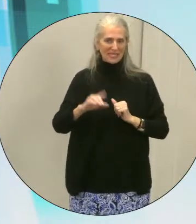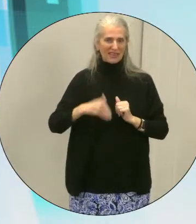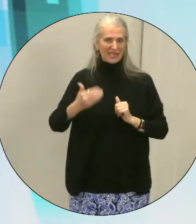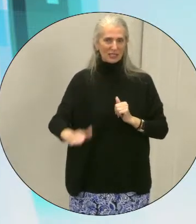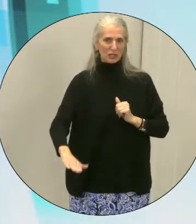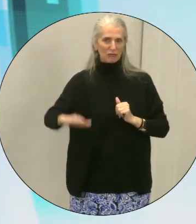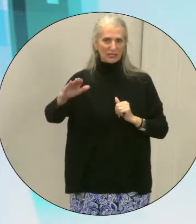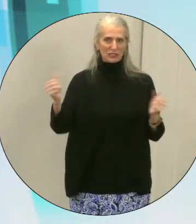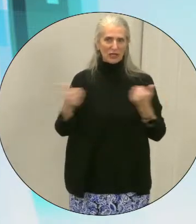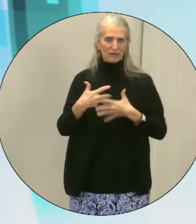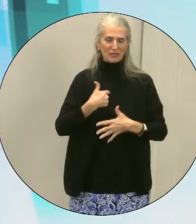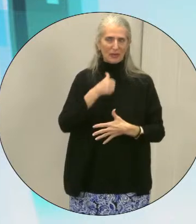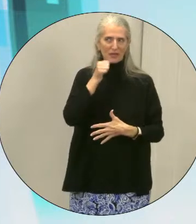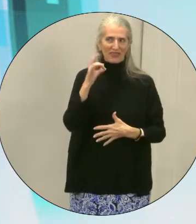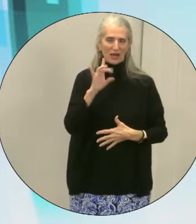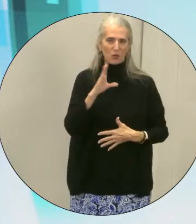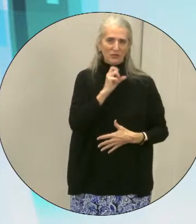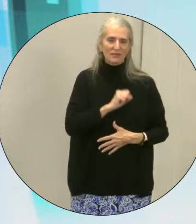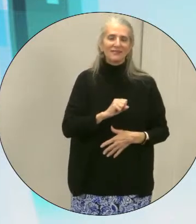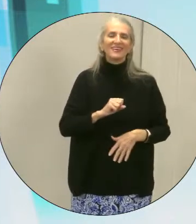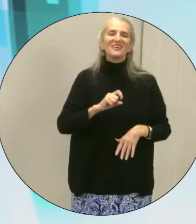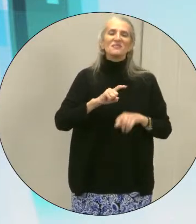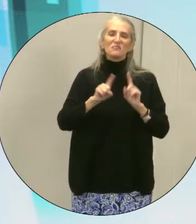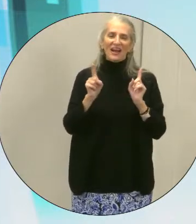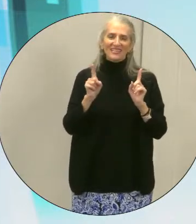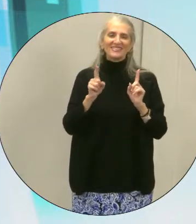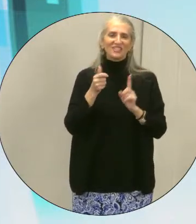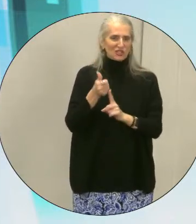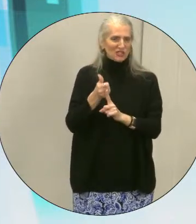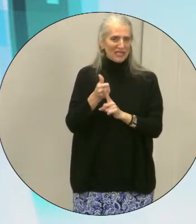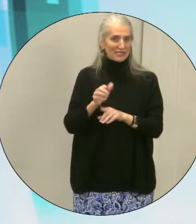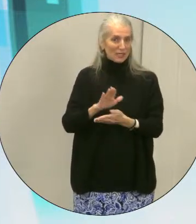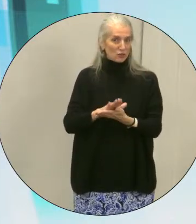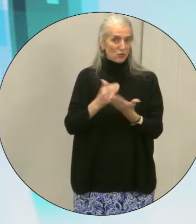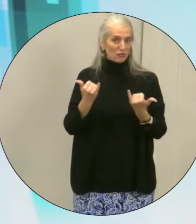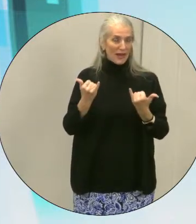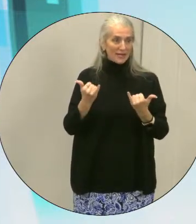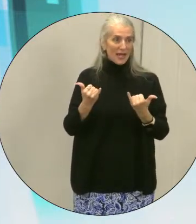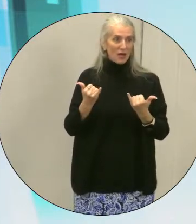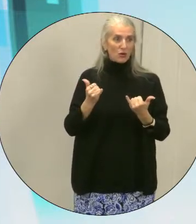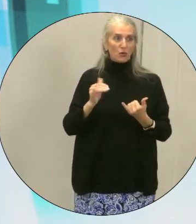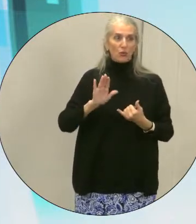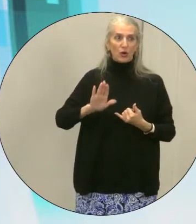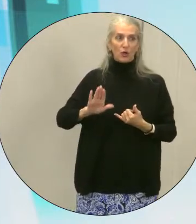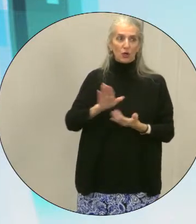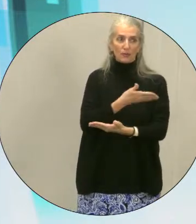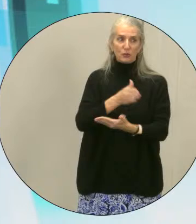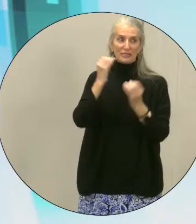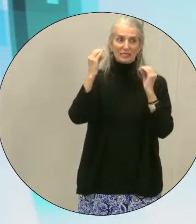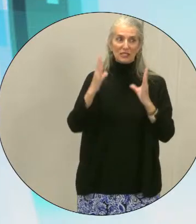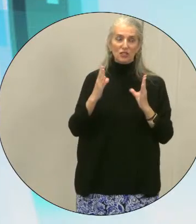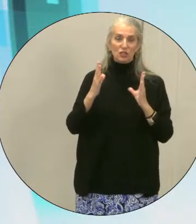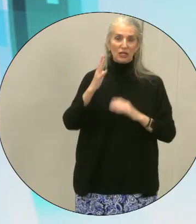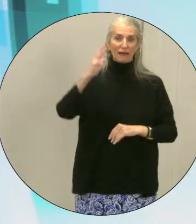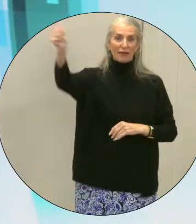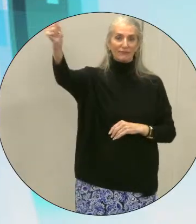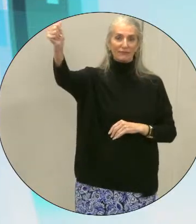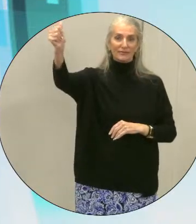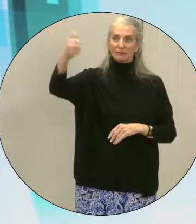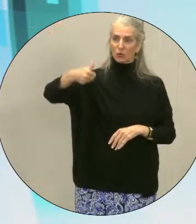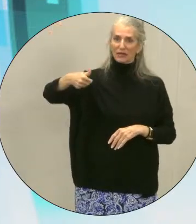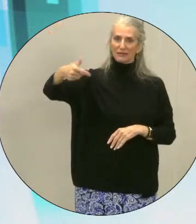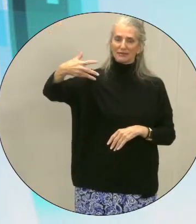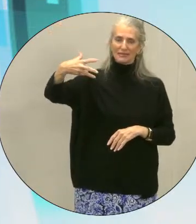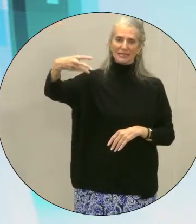terrifies me. I'm not that old, but she is at a school right now where the music teacher has left, they're leaving, and